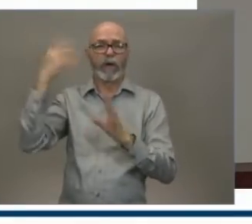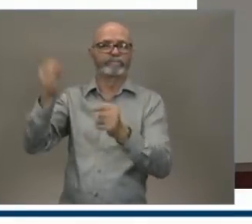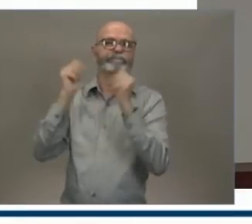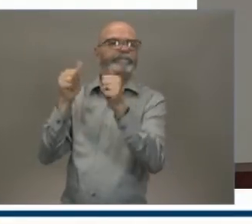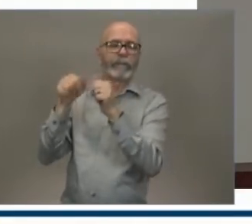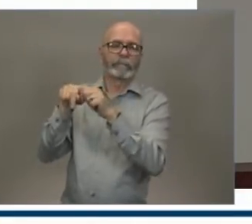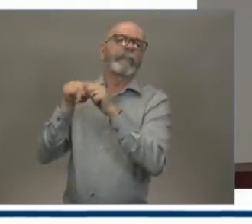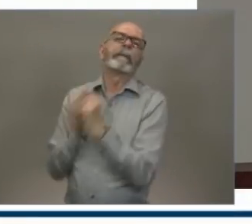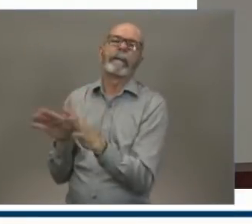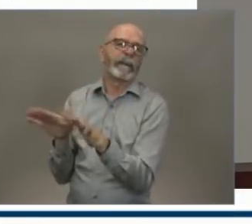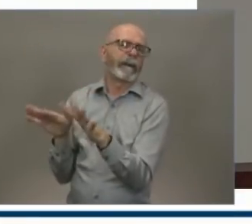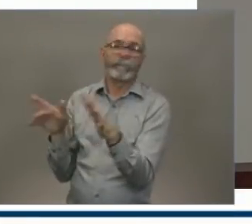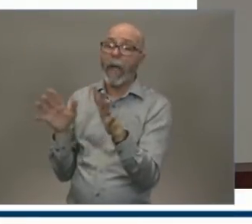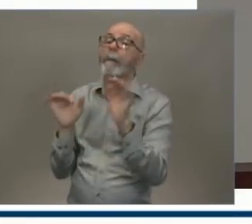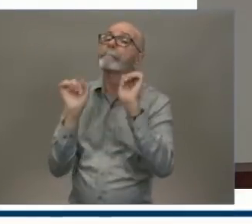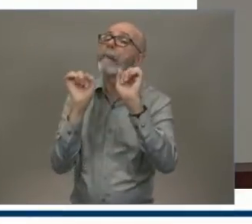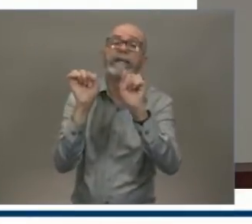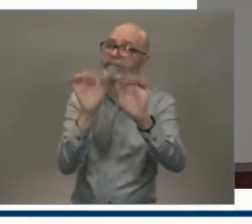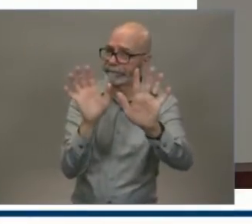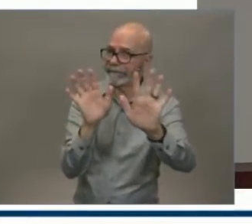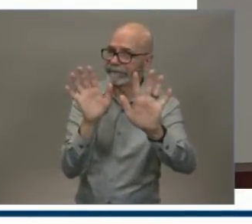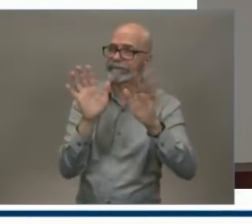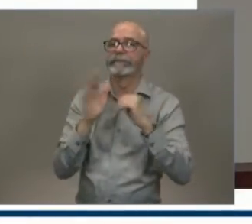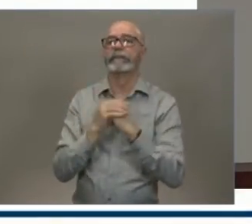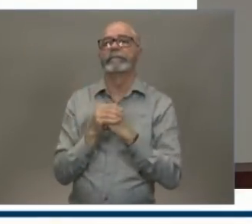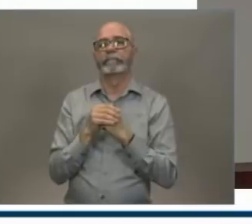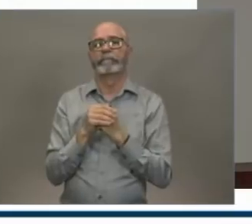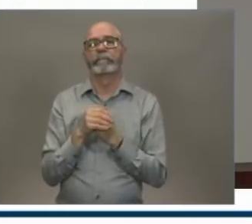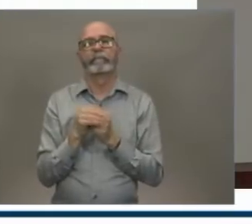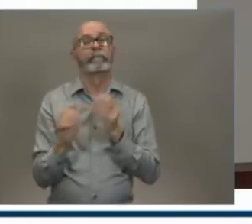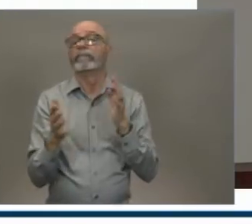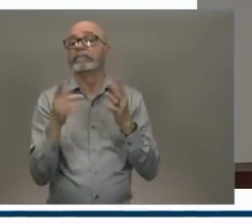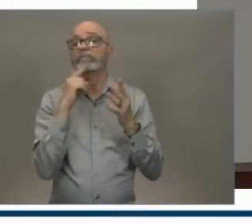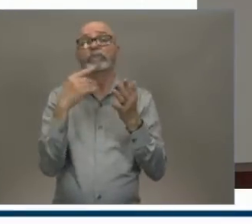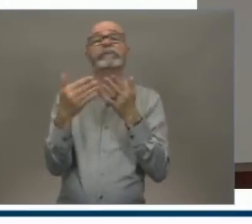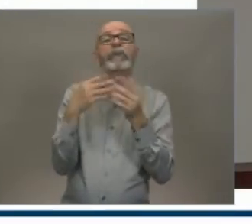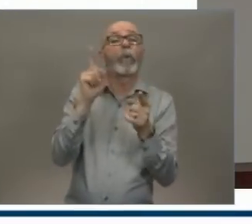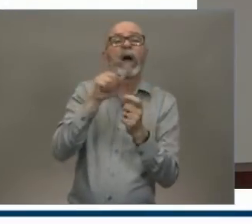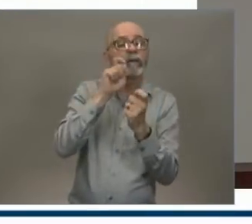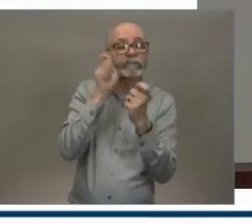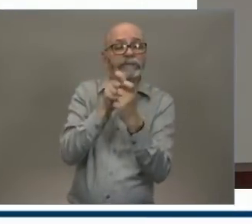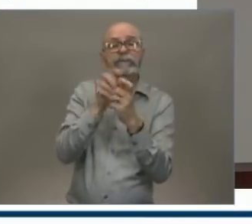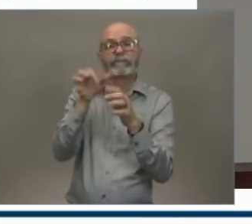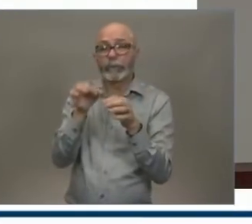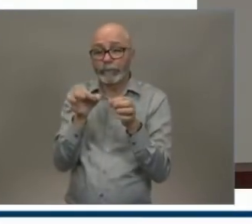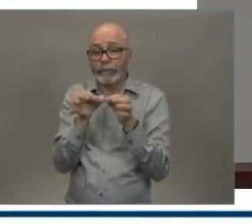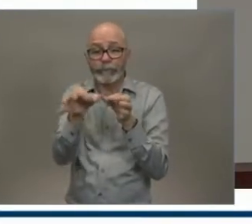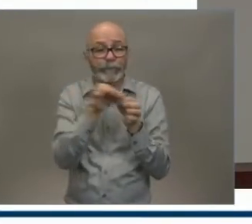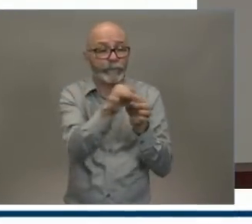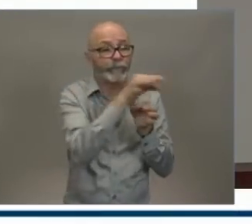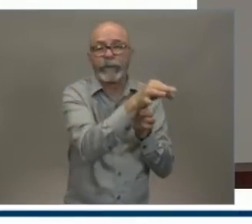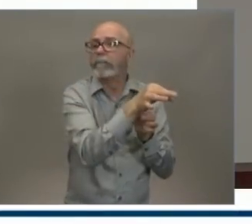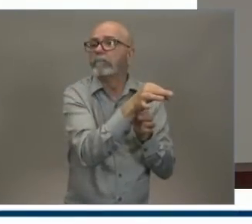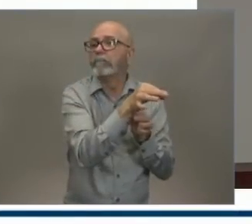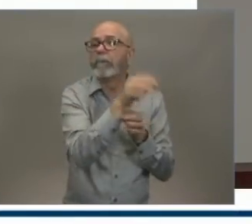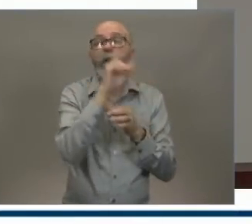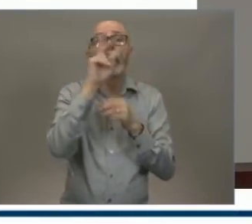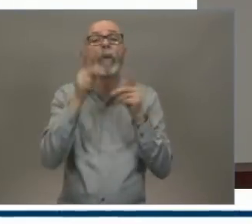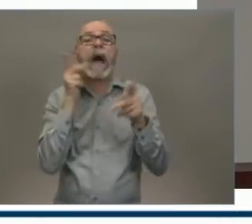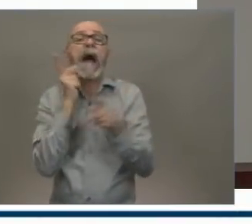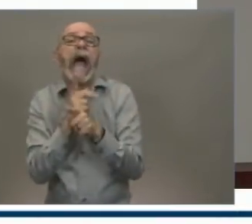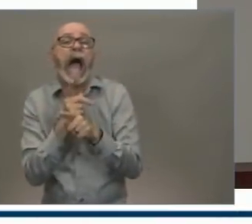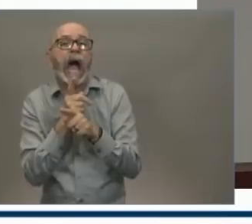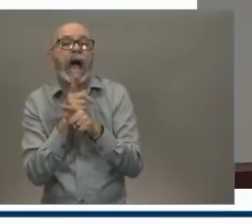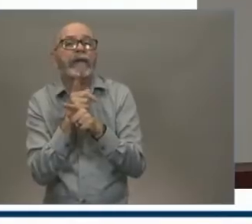that it doesn't, regardless of which variant it is, which strain of this COVID virus. The way we control